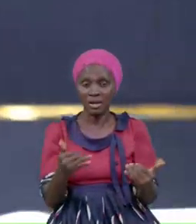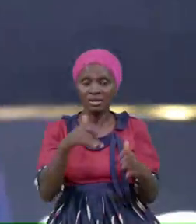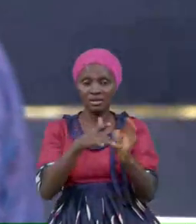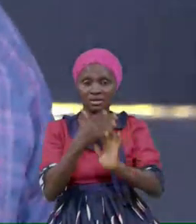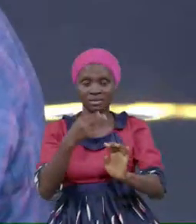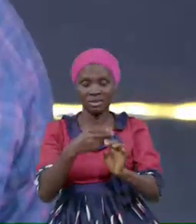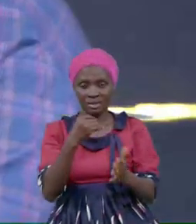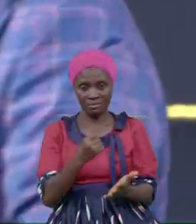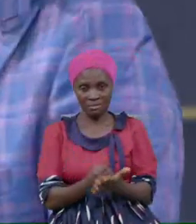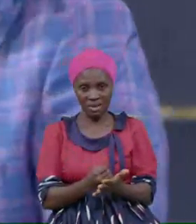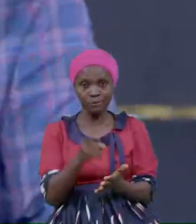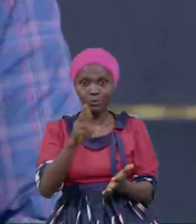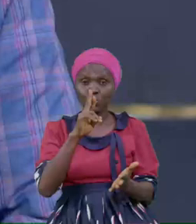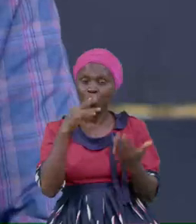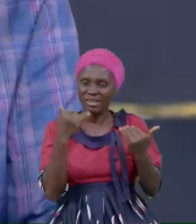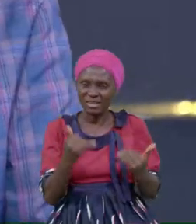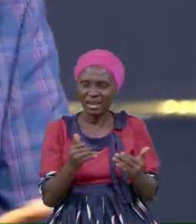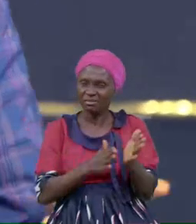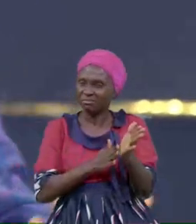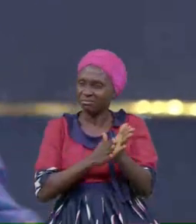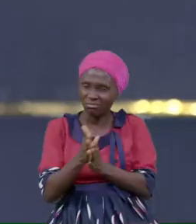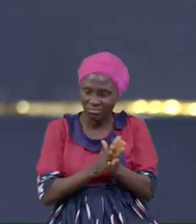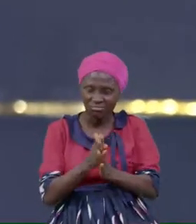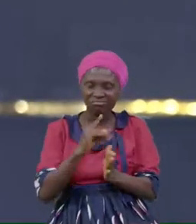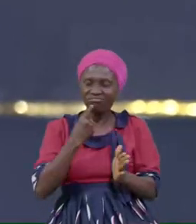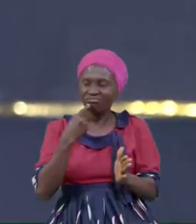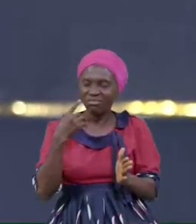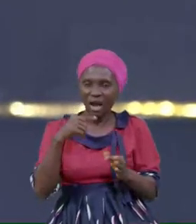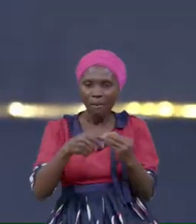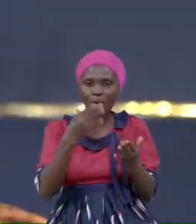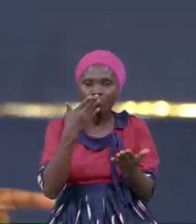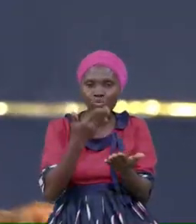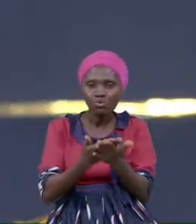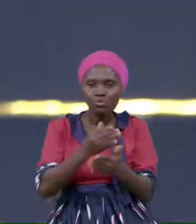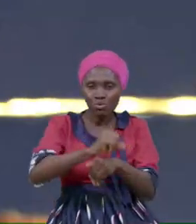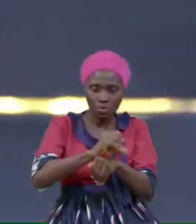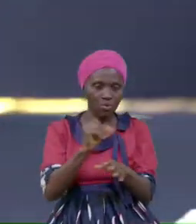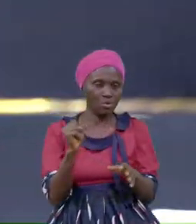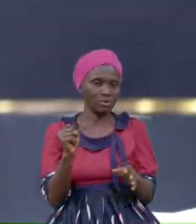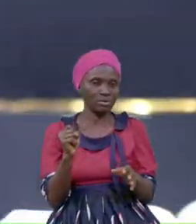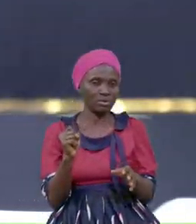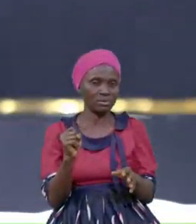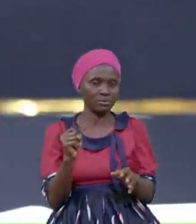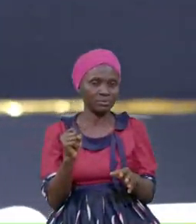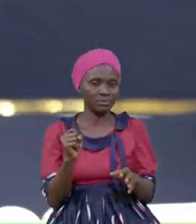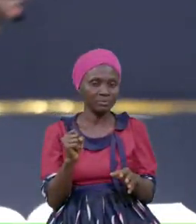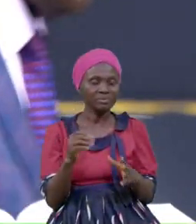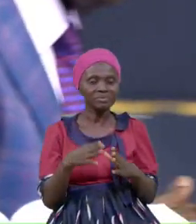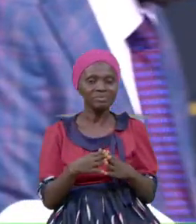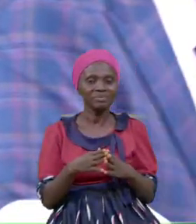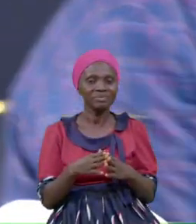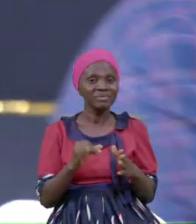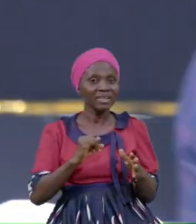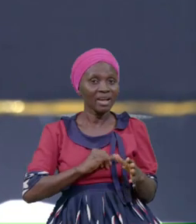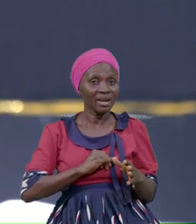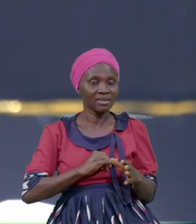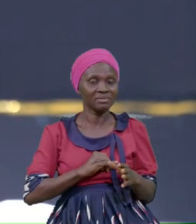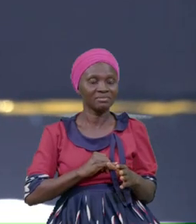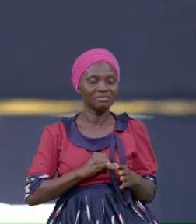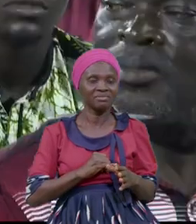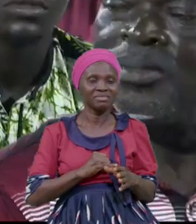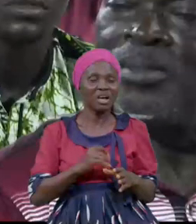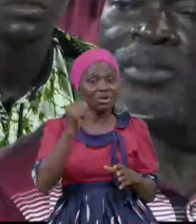good works. I didn't understand. The day I got salvation, that the